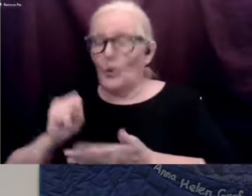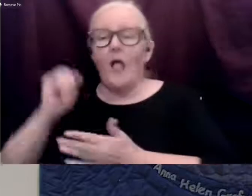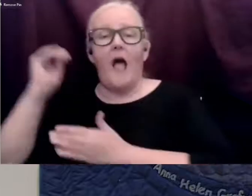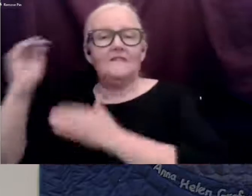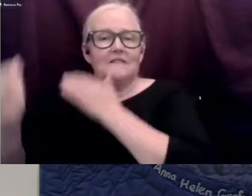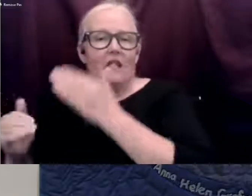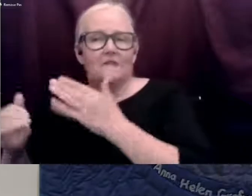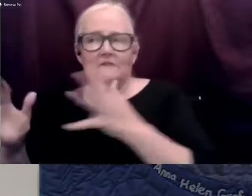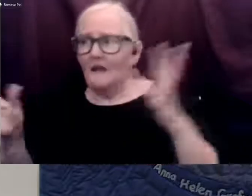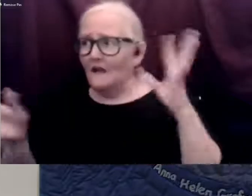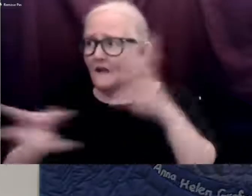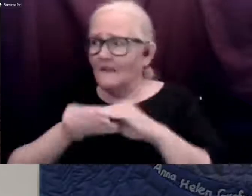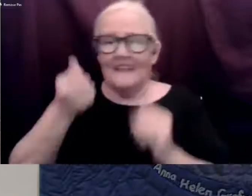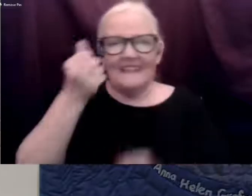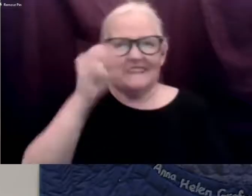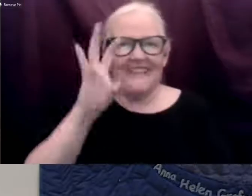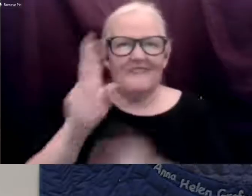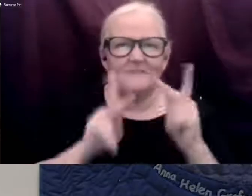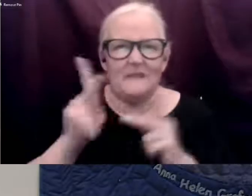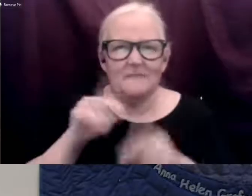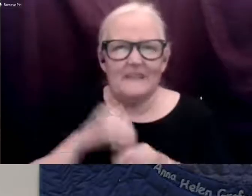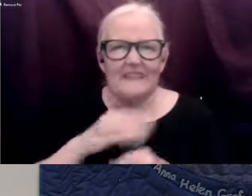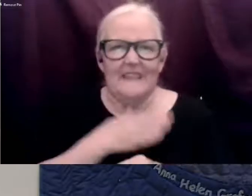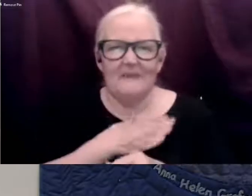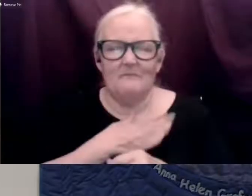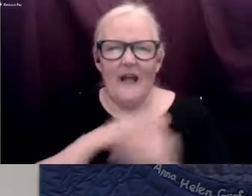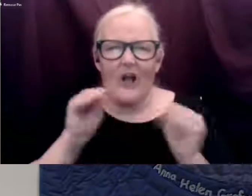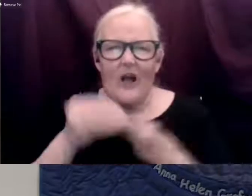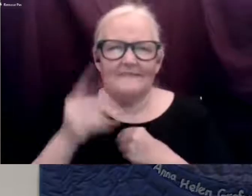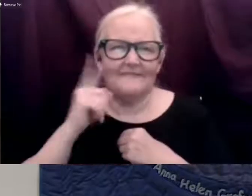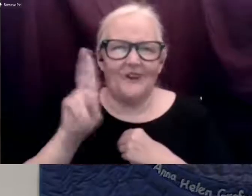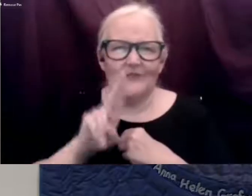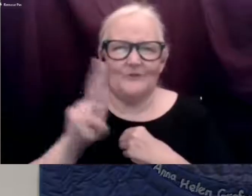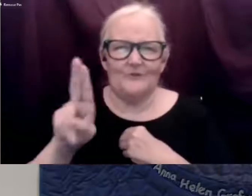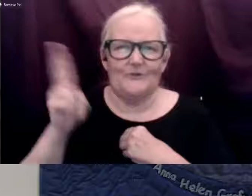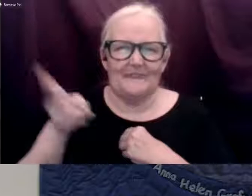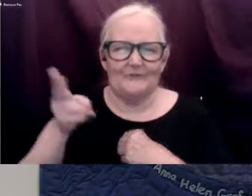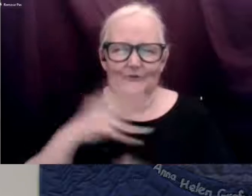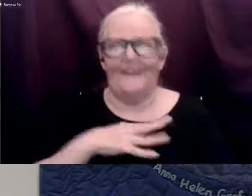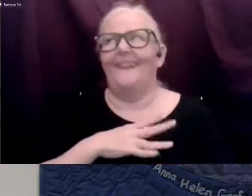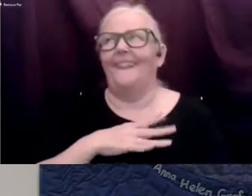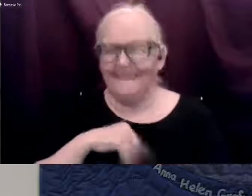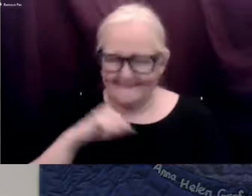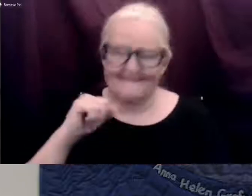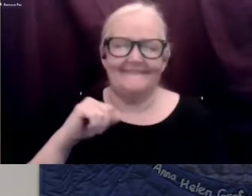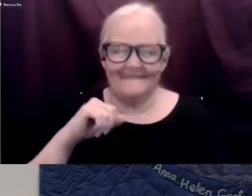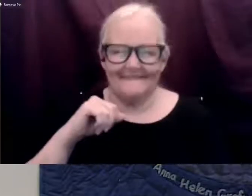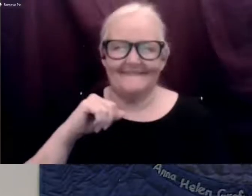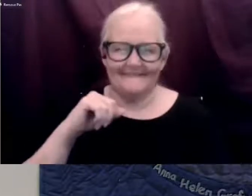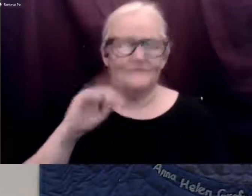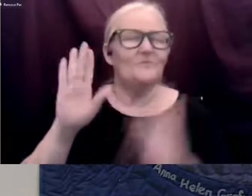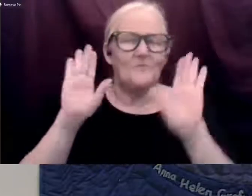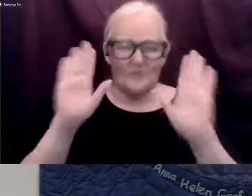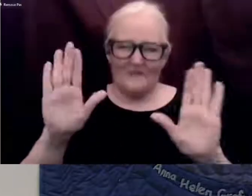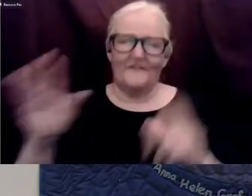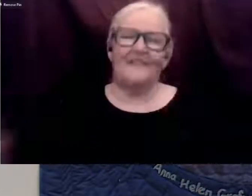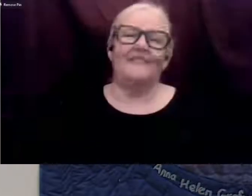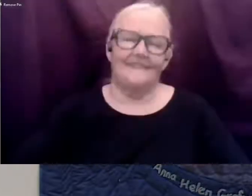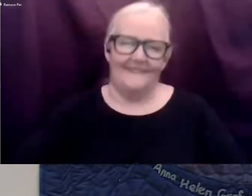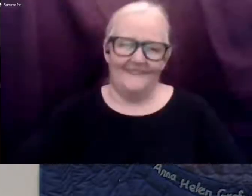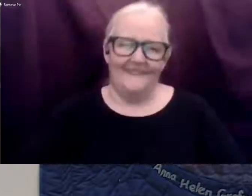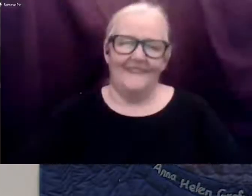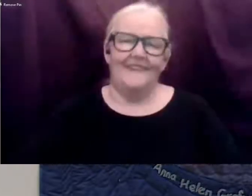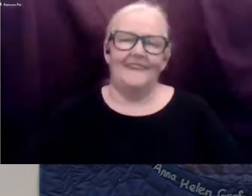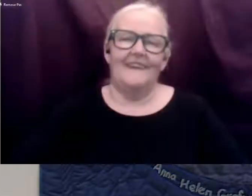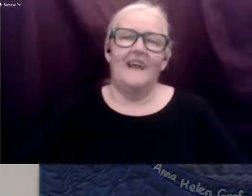office for UU History this morning. It was awesome. It was wonderful. And I know that the RE program is a big part